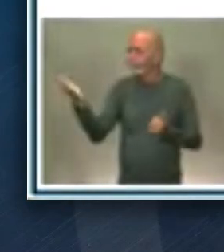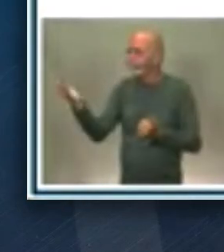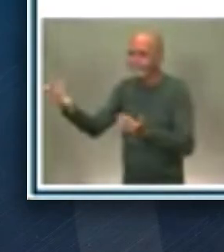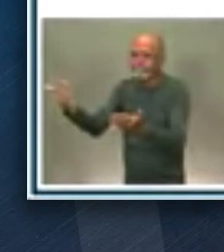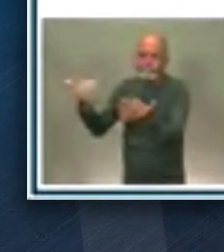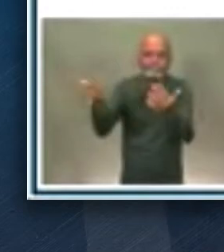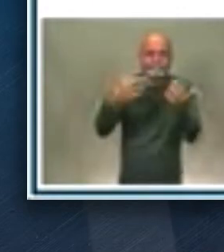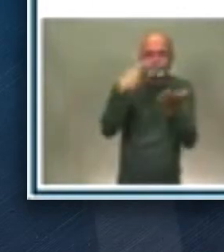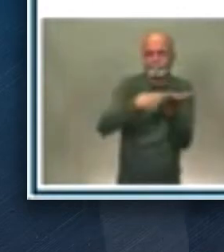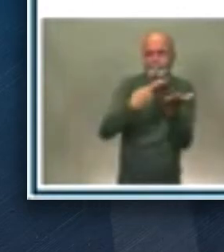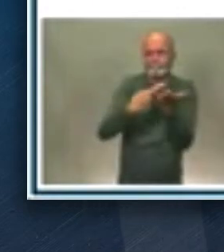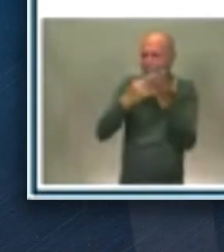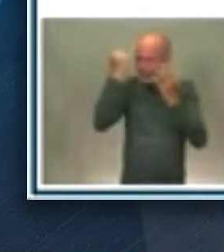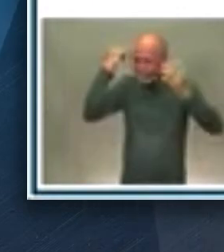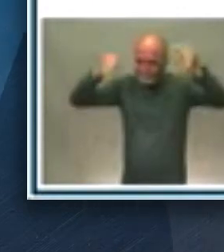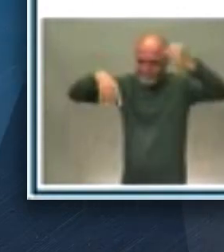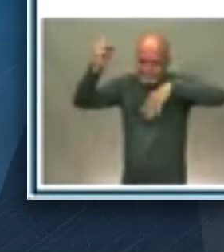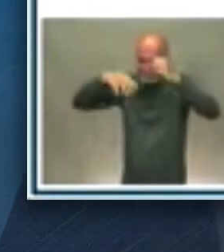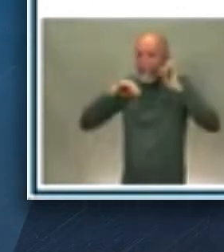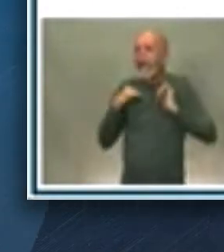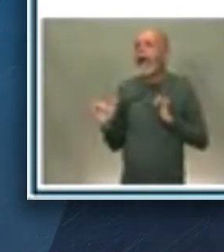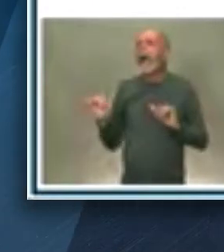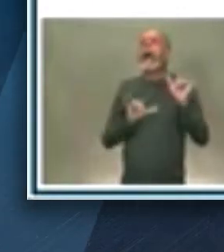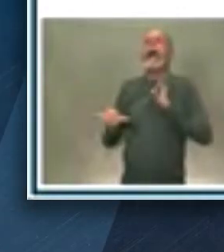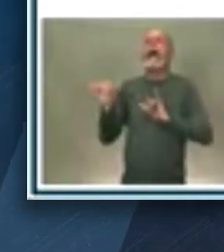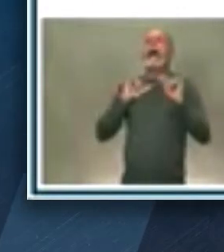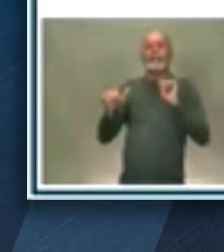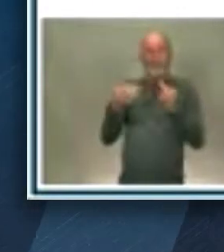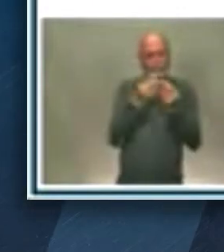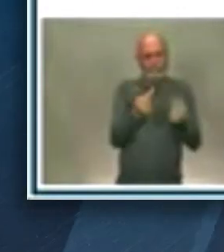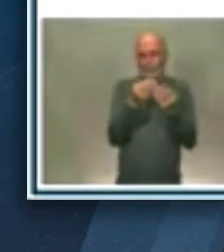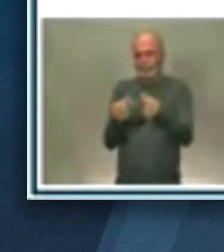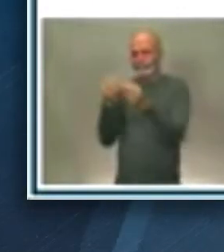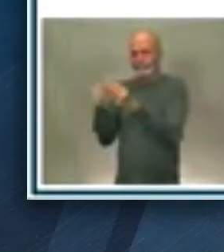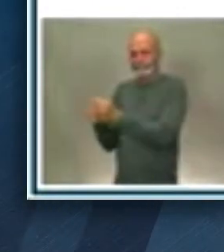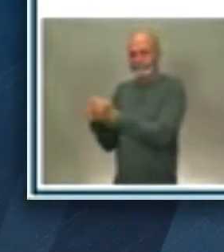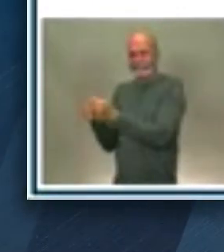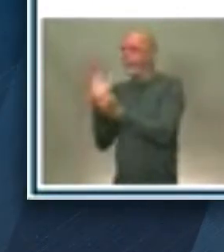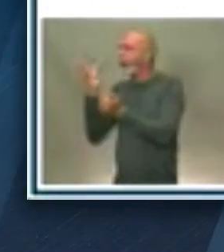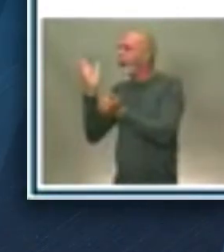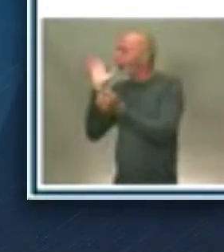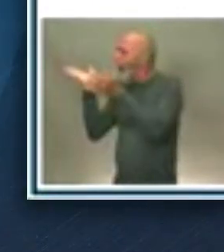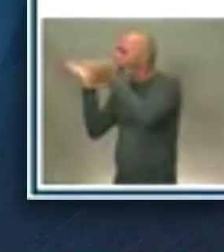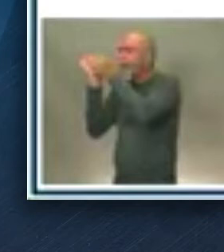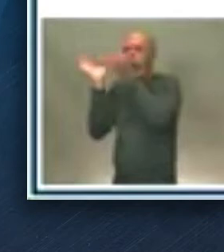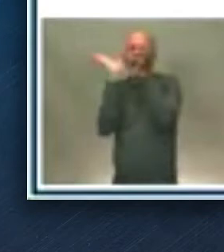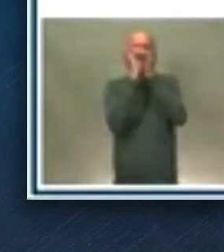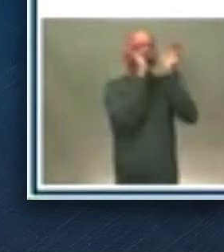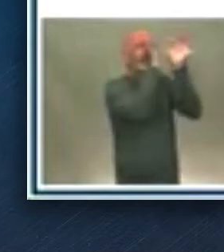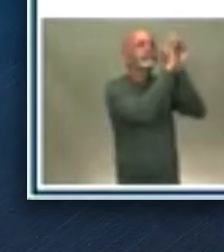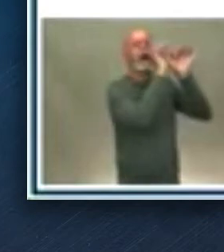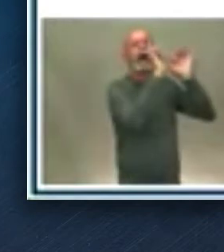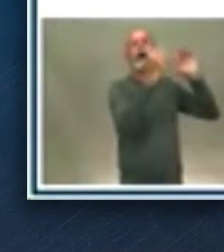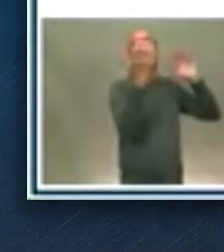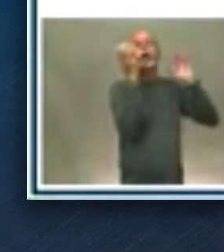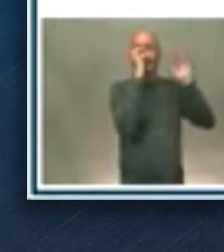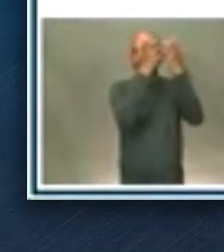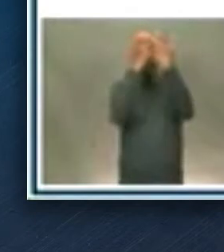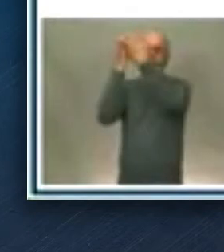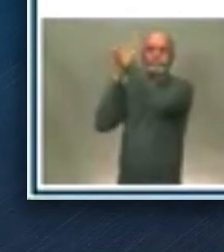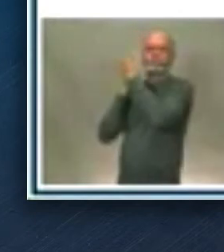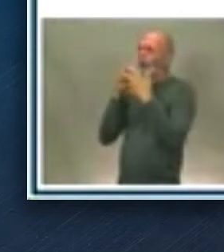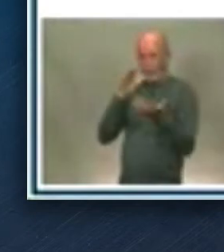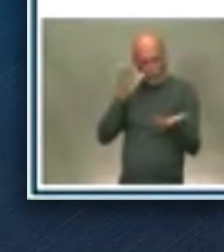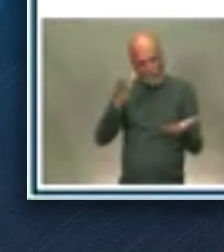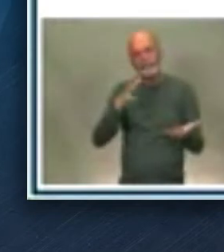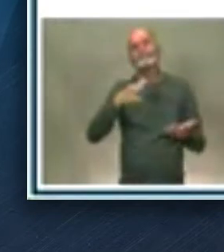with ideas and solutions about how we bridge, or you know, what are long-term solutions. We'll have those discussions. We're anxious to